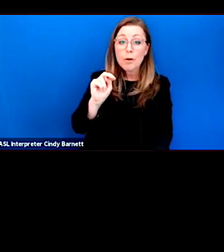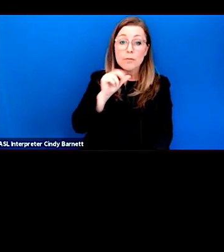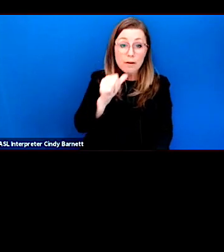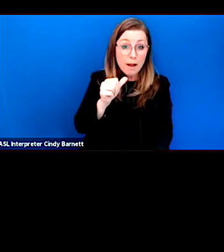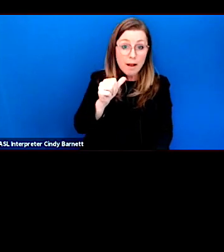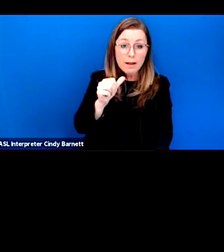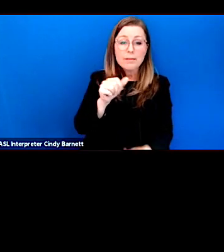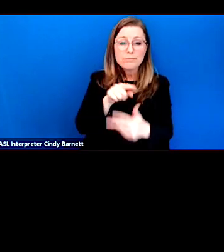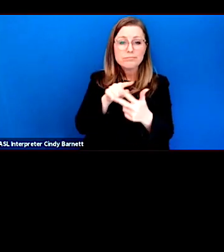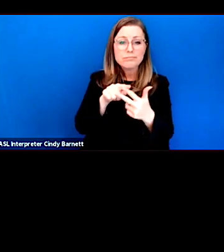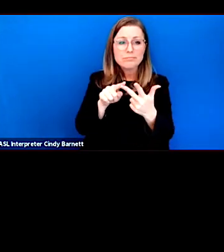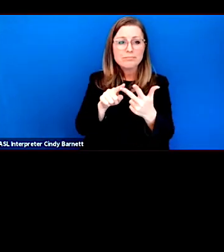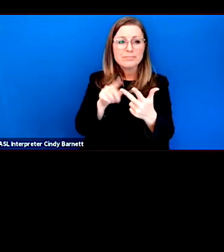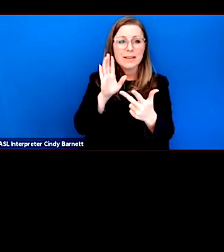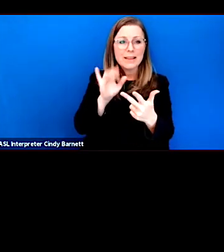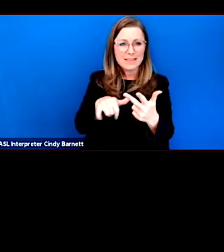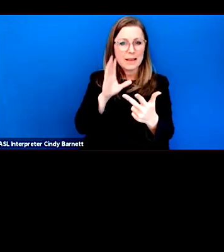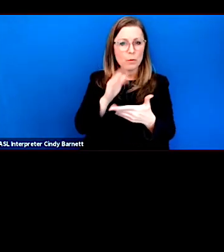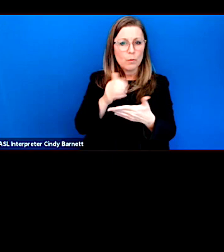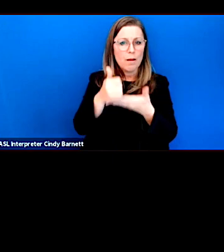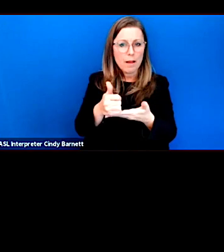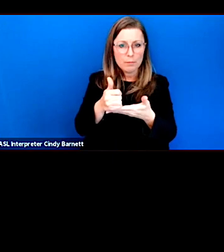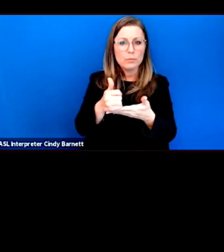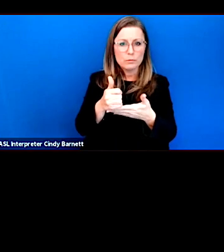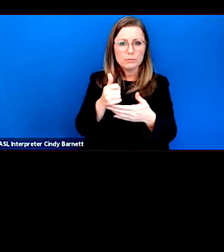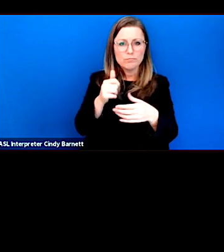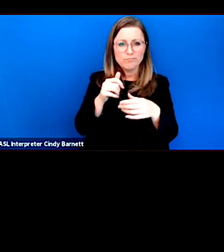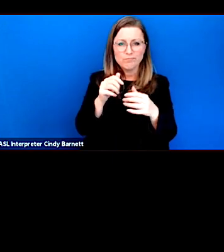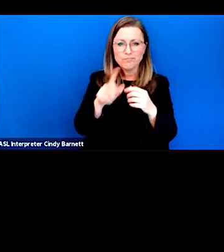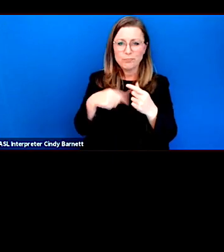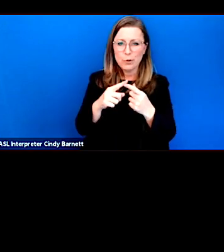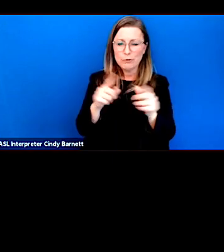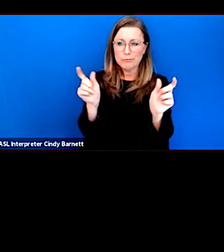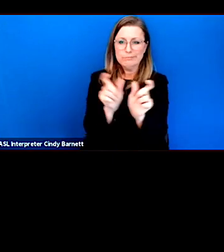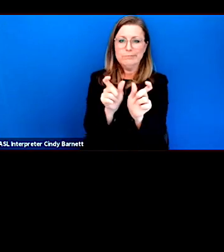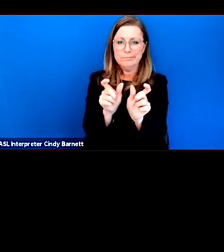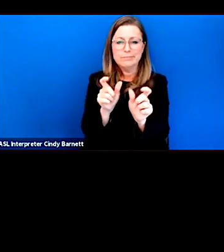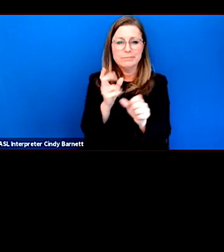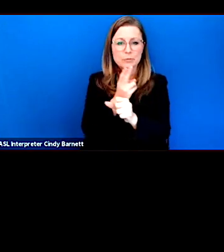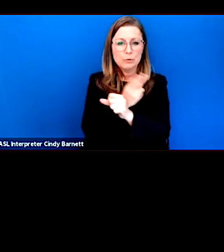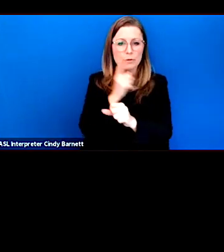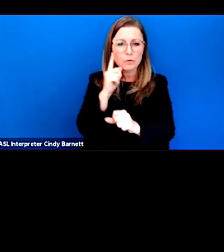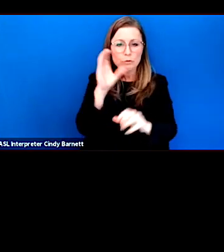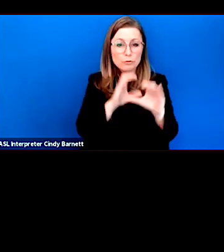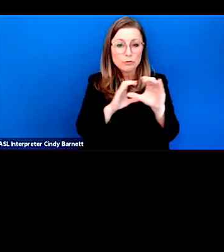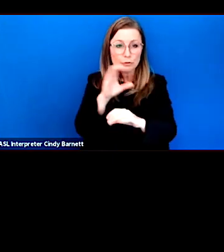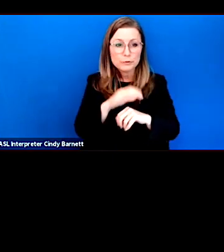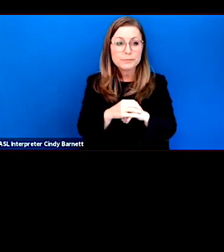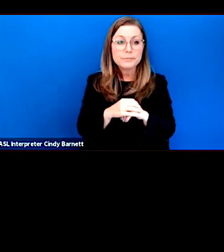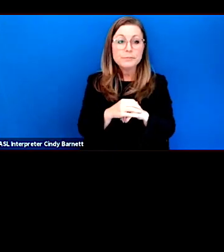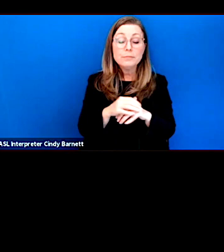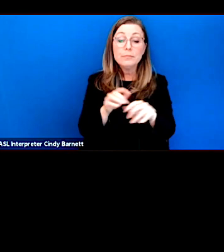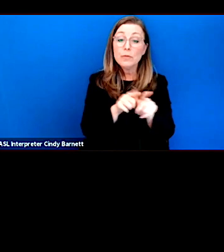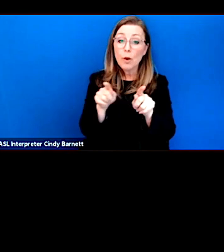to understand how they are used in your selected search engines, as well as how to use truncation to broaden